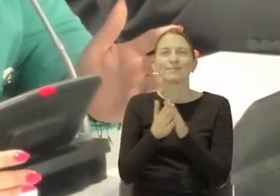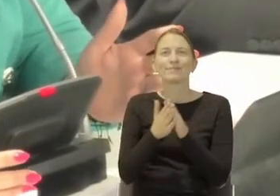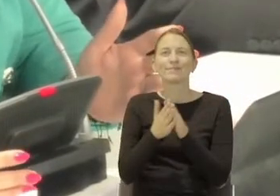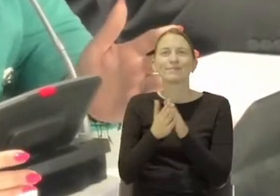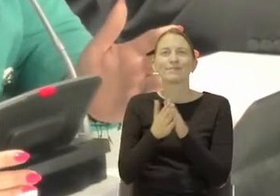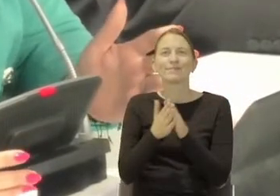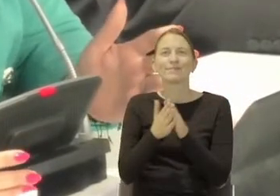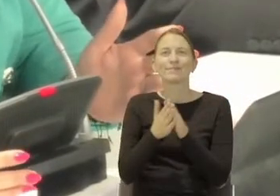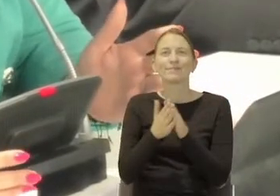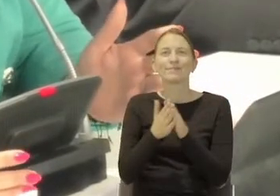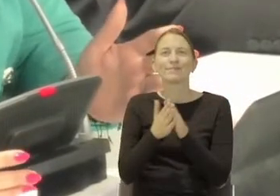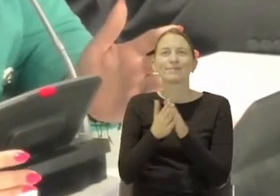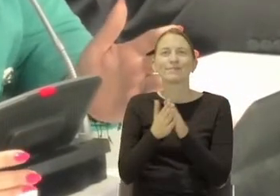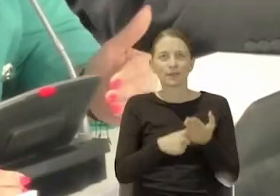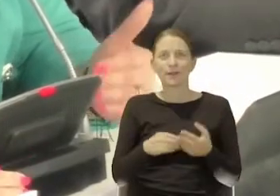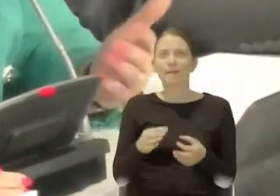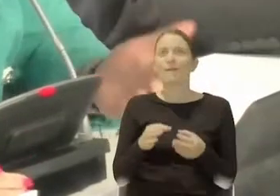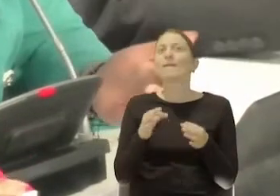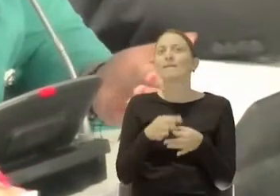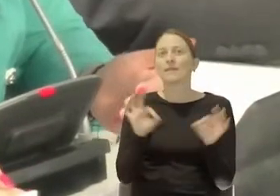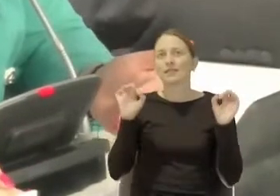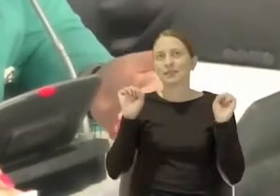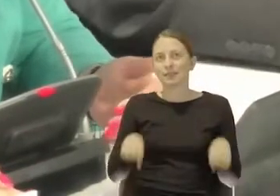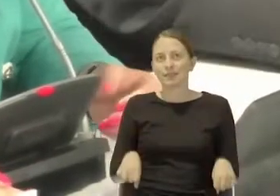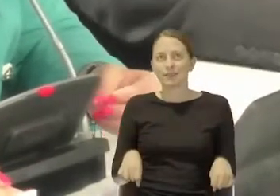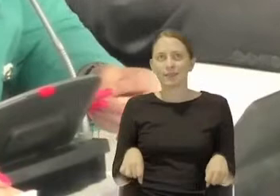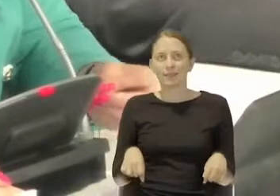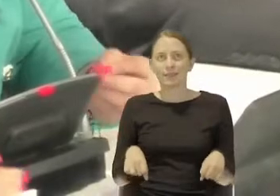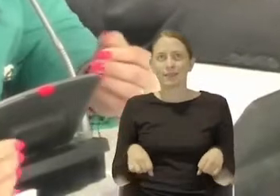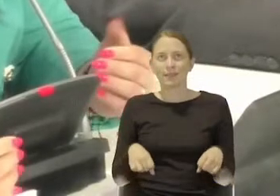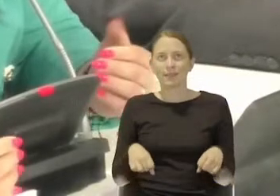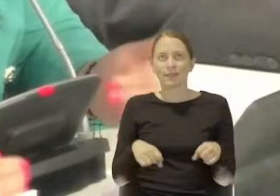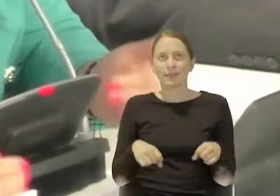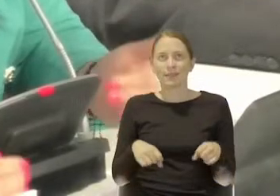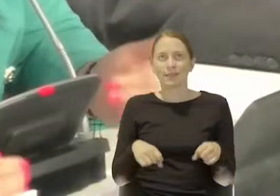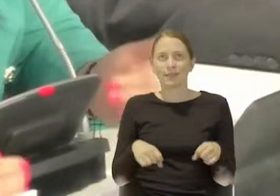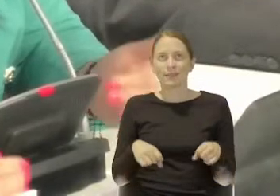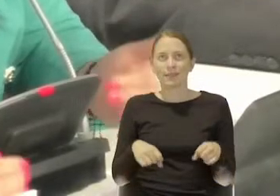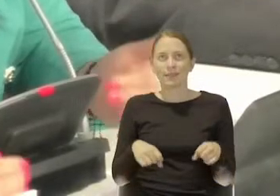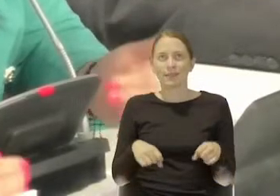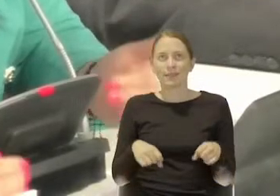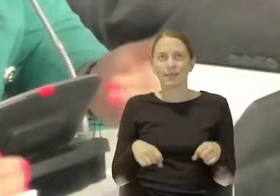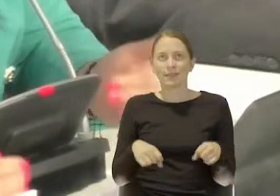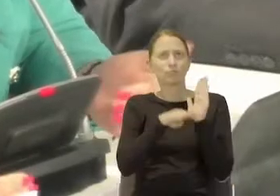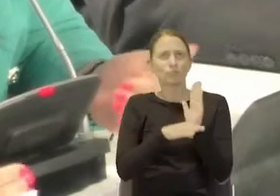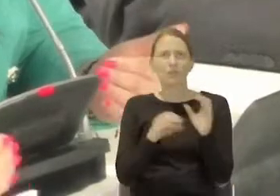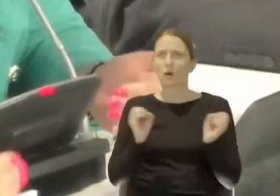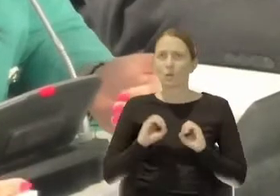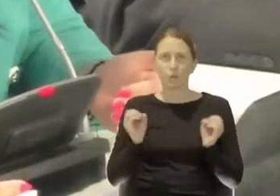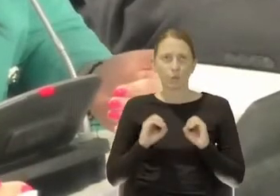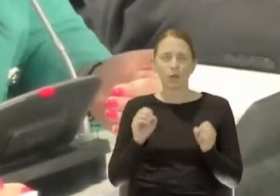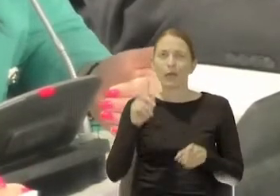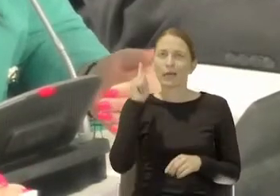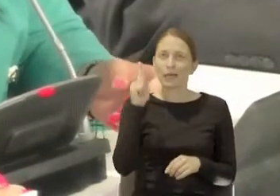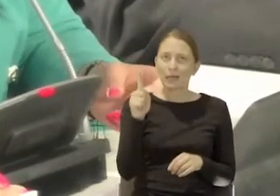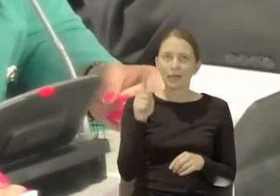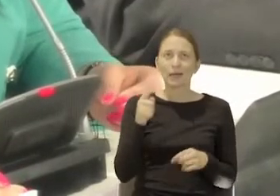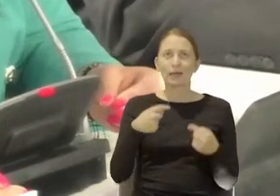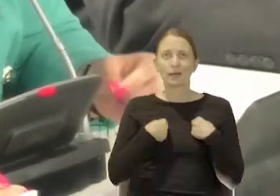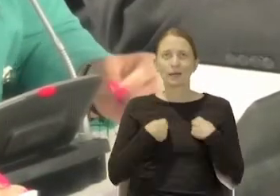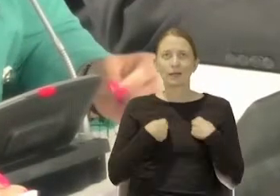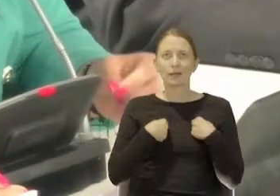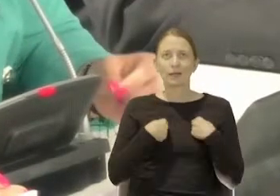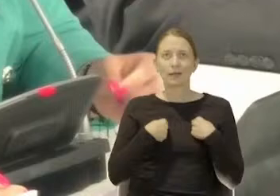legislative meeting. I believe that all of us will express informal declarations